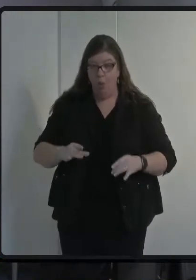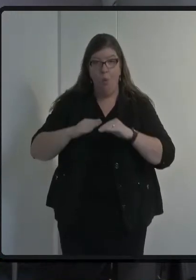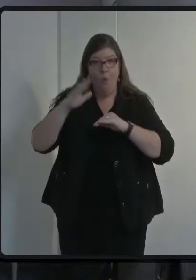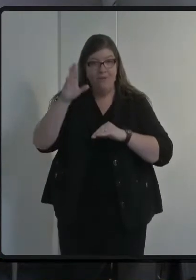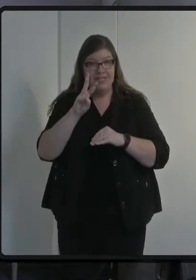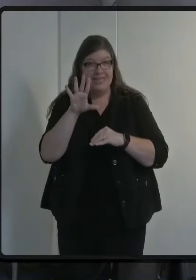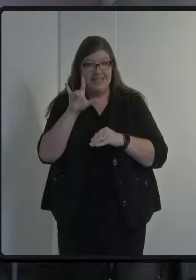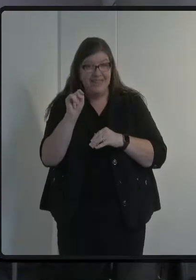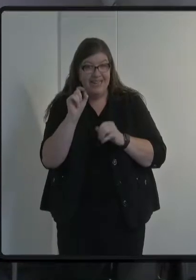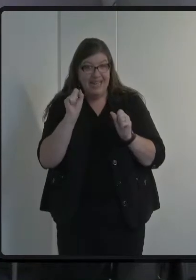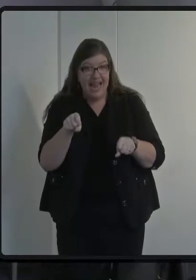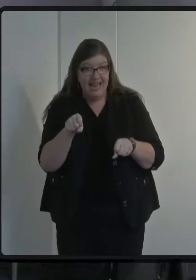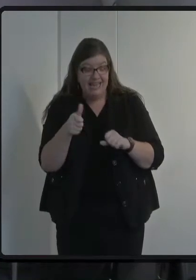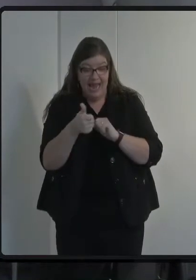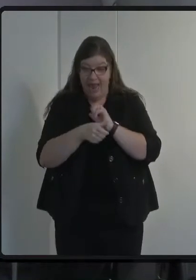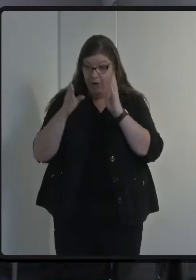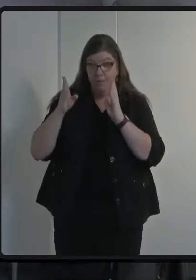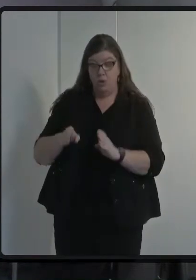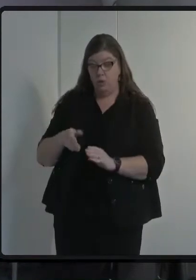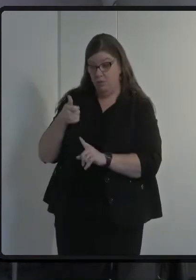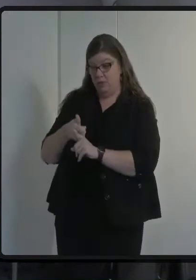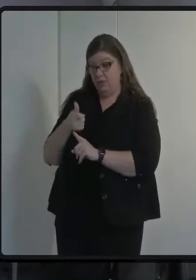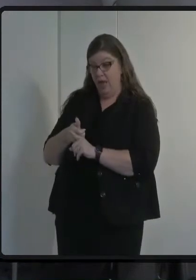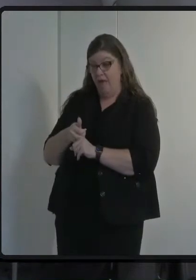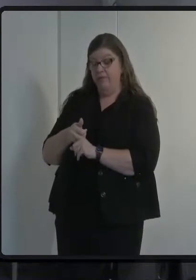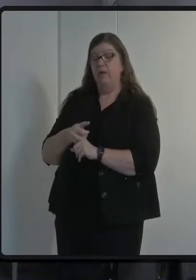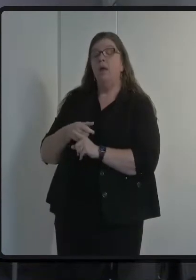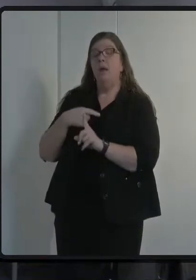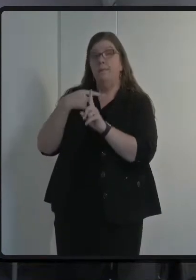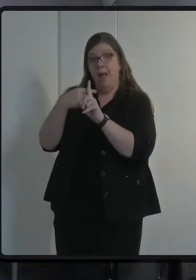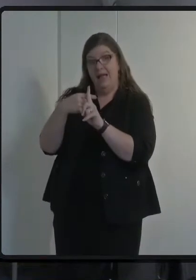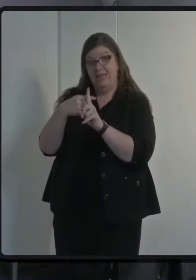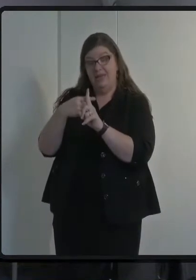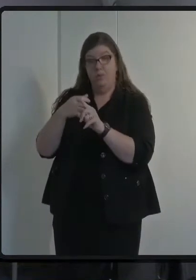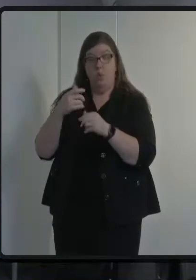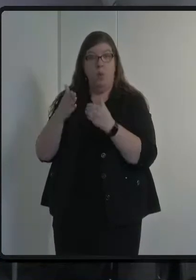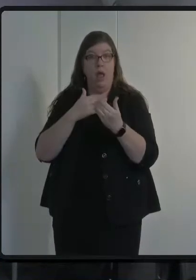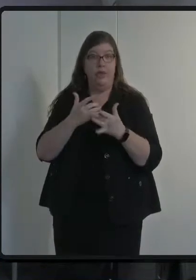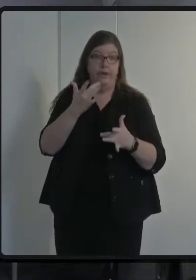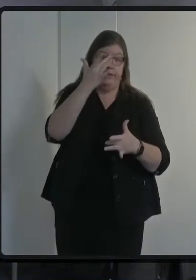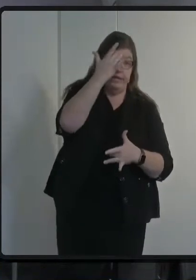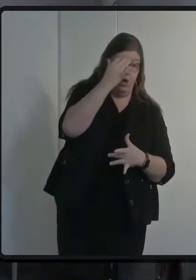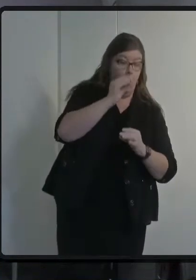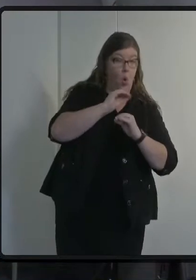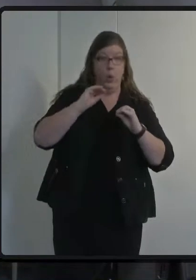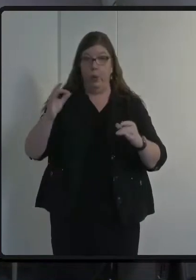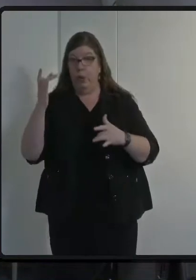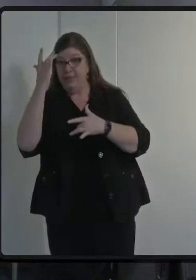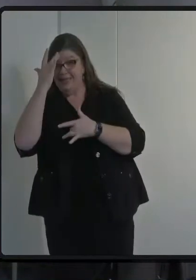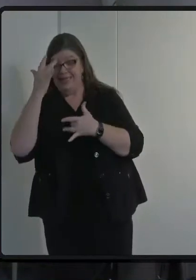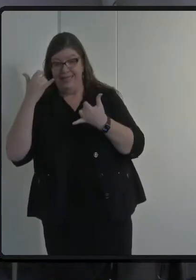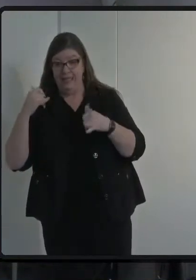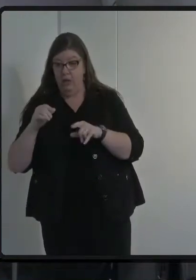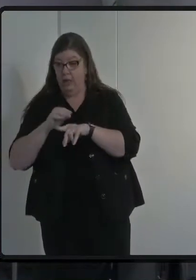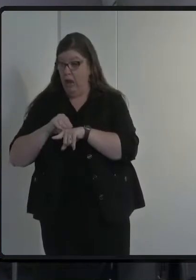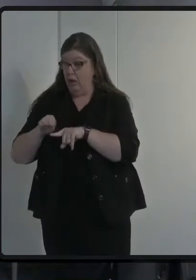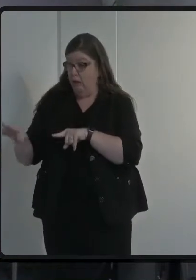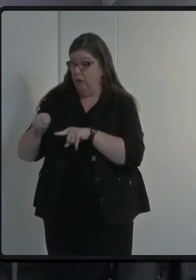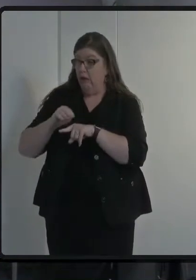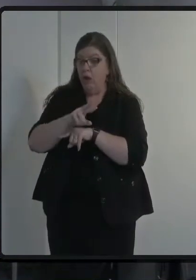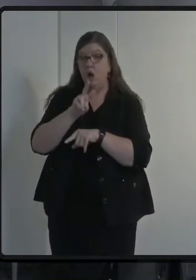Every infected person, whether they are sick or remaining asymptomatic, on average infect 2 to 4 additional